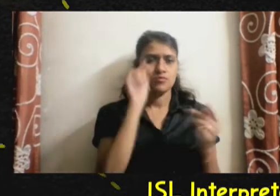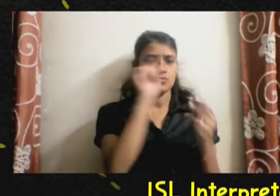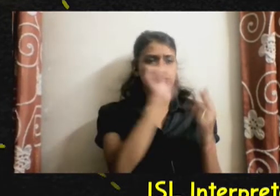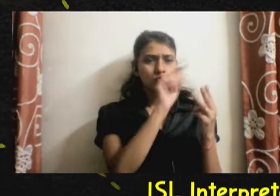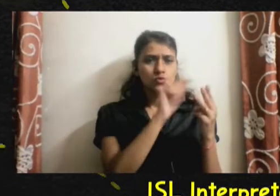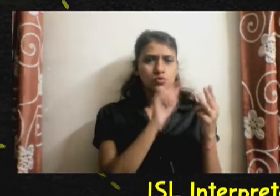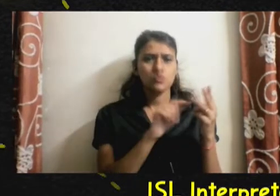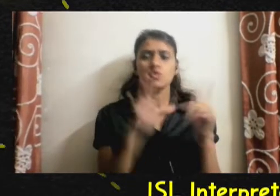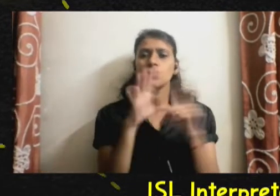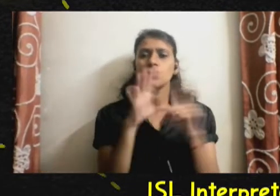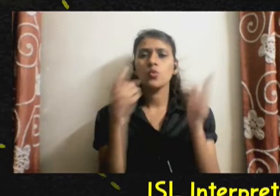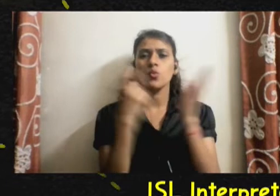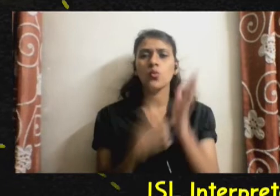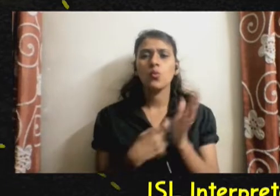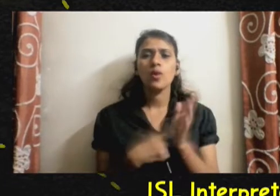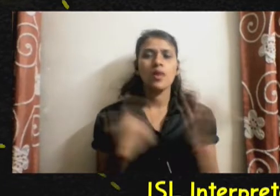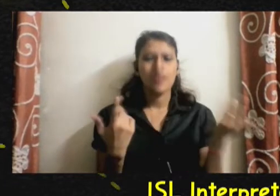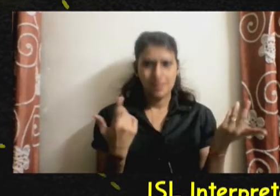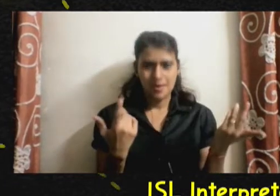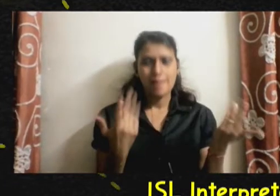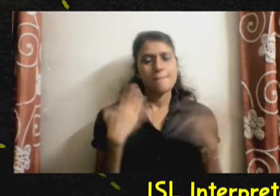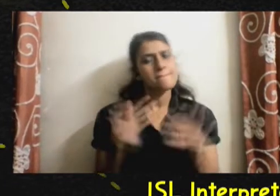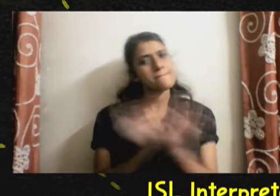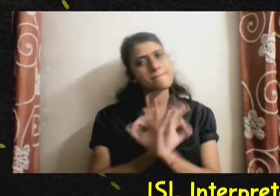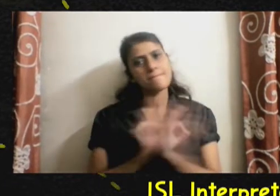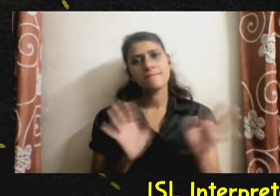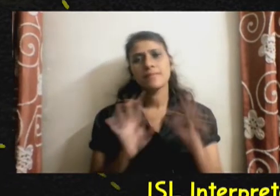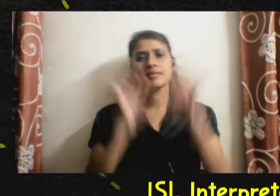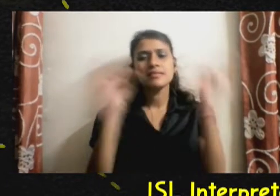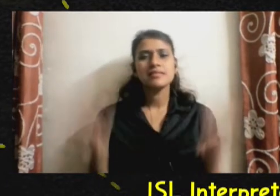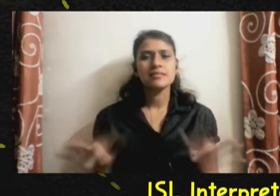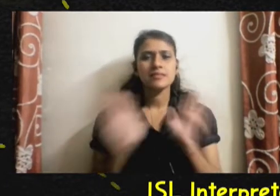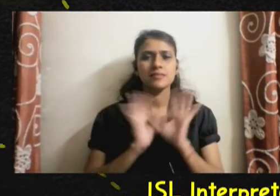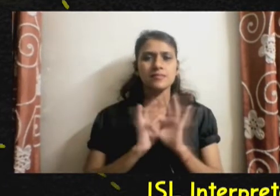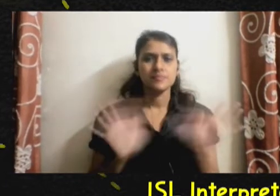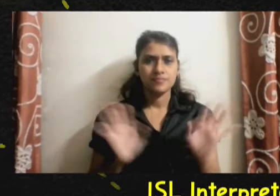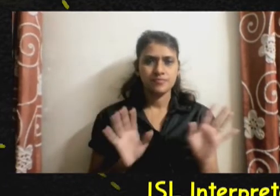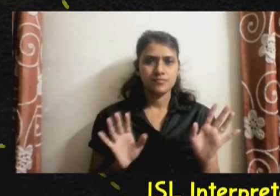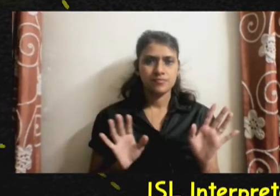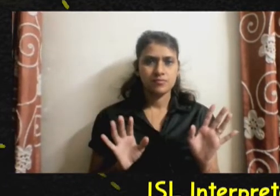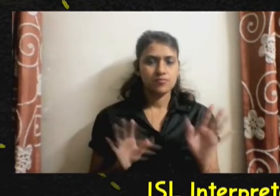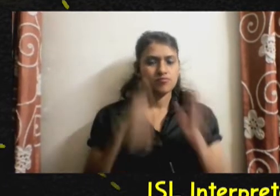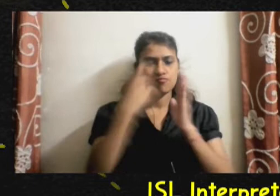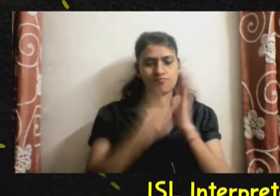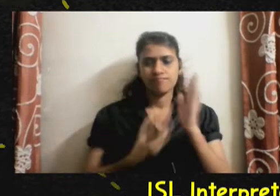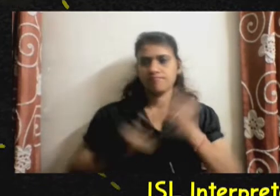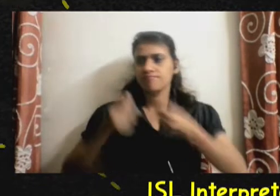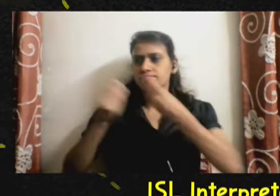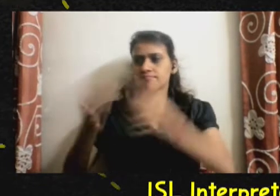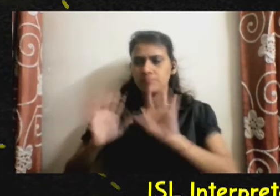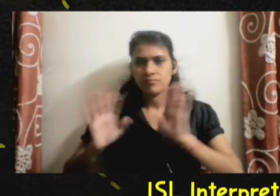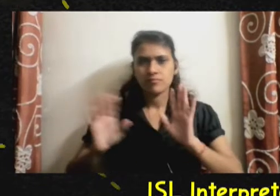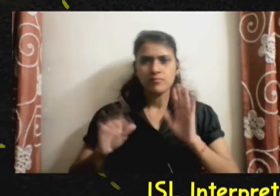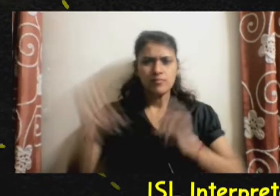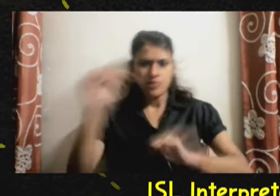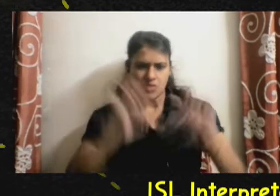the protocol should look like, right? This protocol is informed by anecdotal data, not by scientific research.